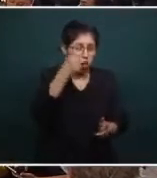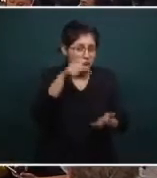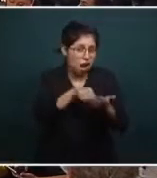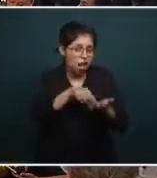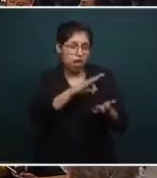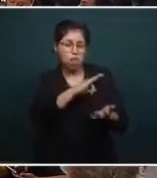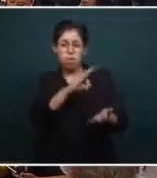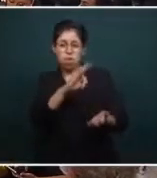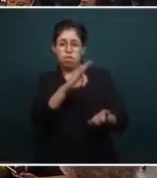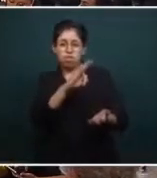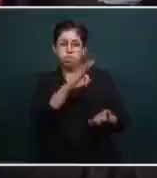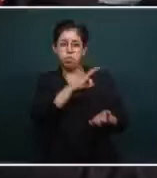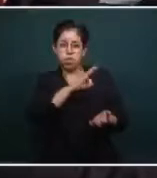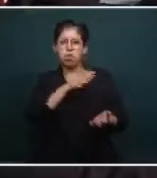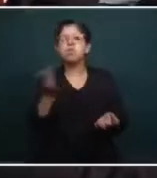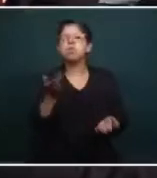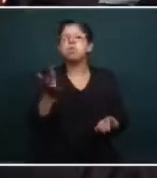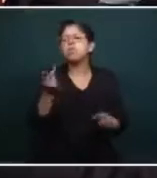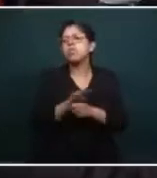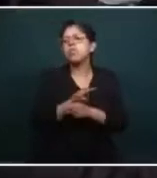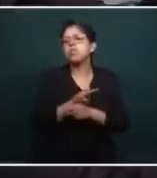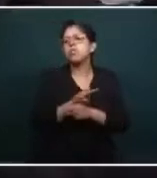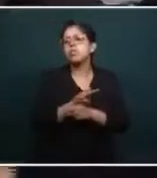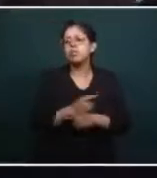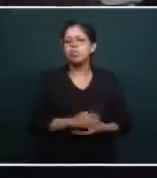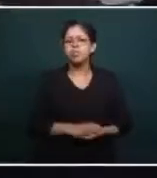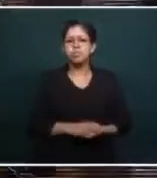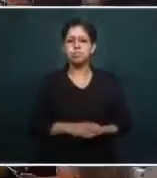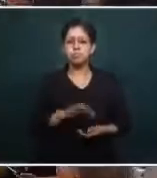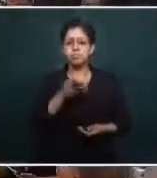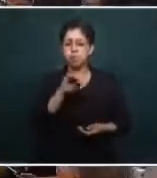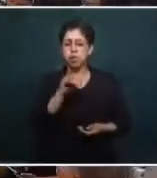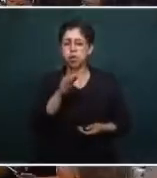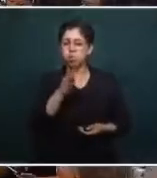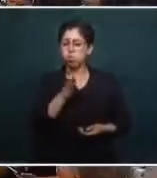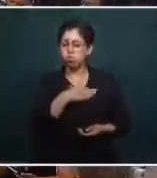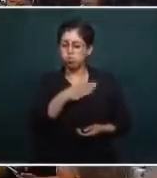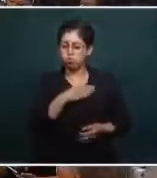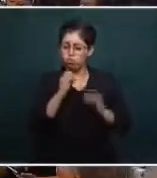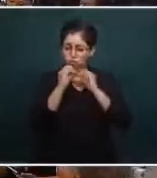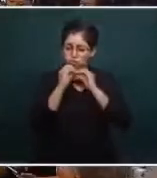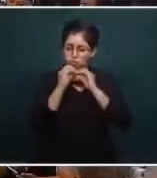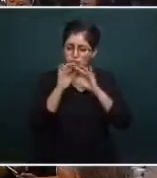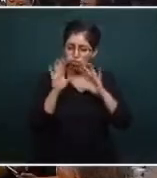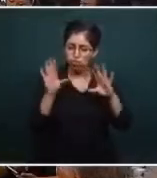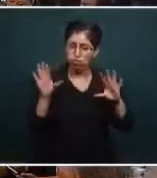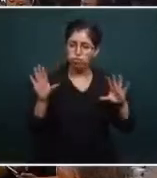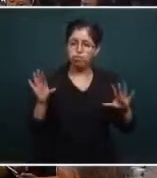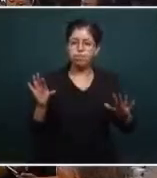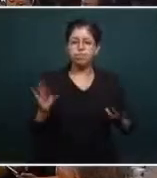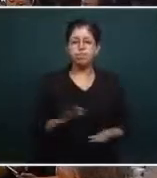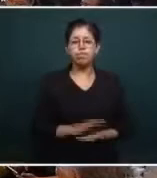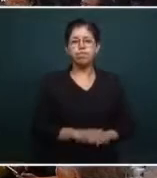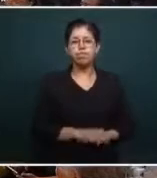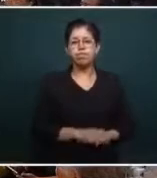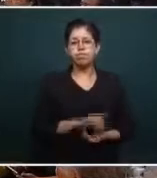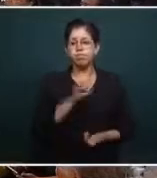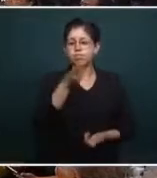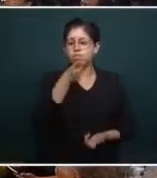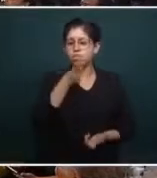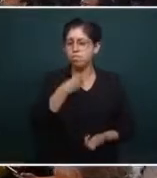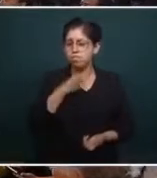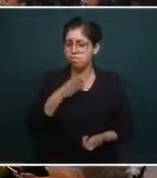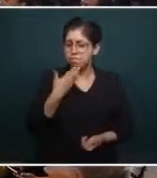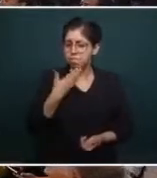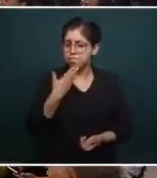pesos. So does the government have knowledge of this? Well, that's very good information